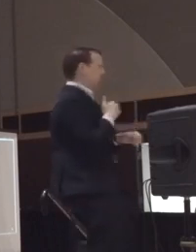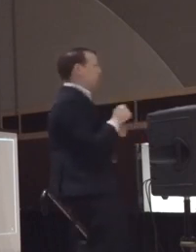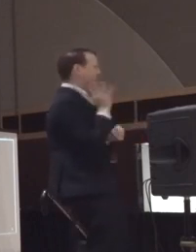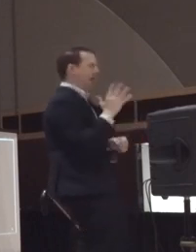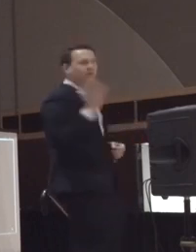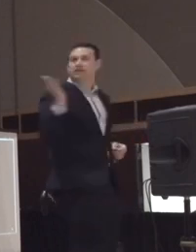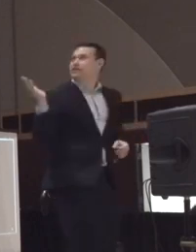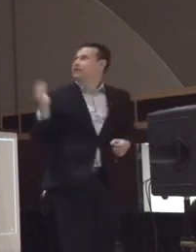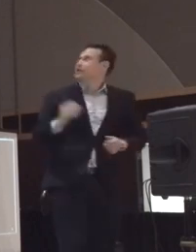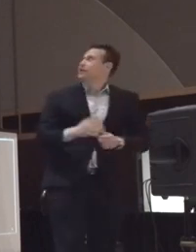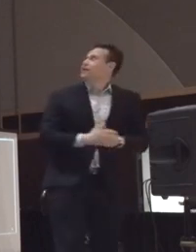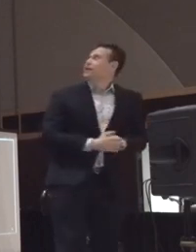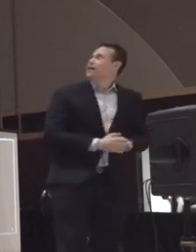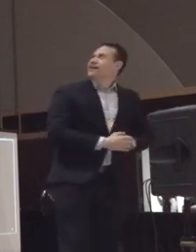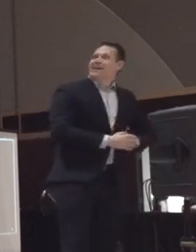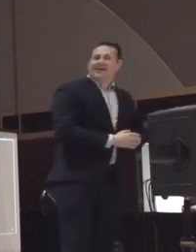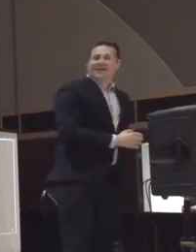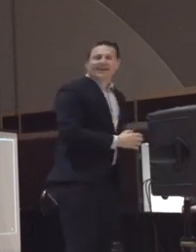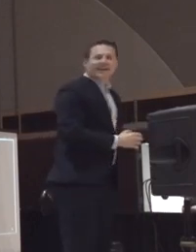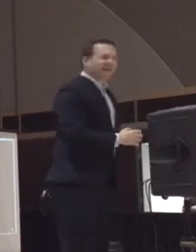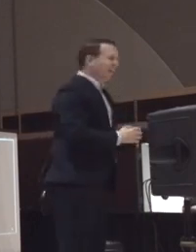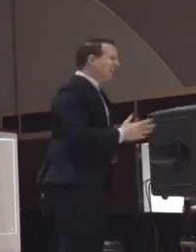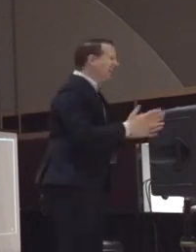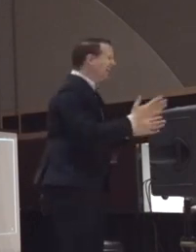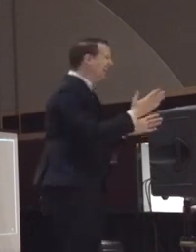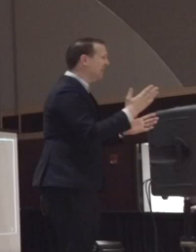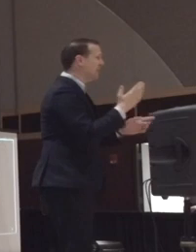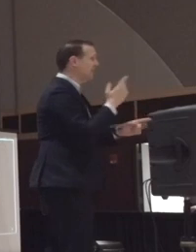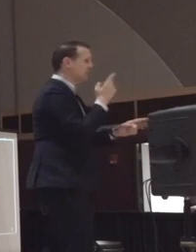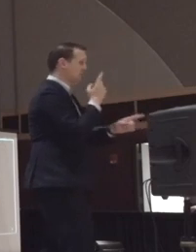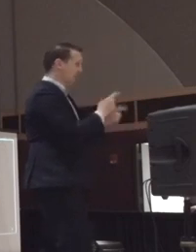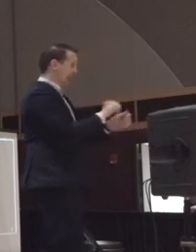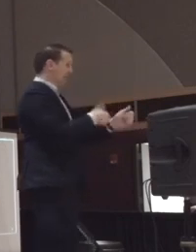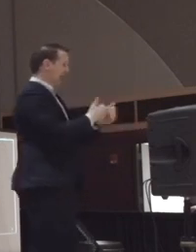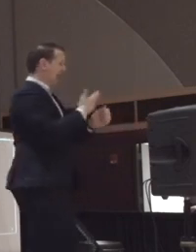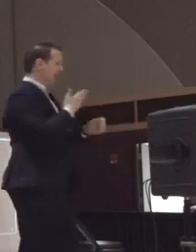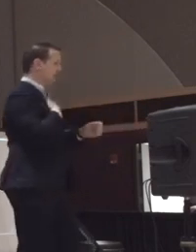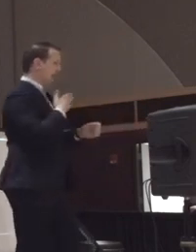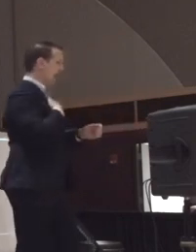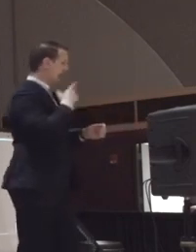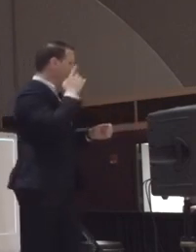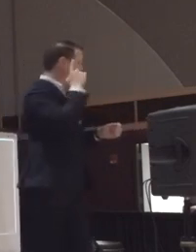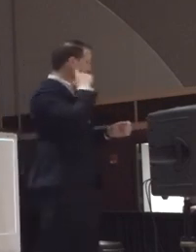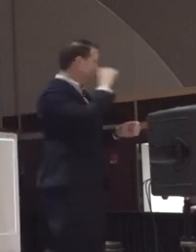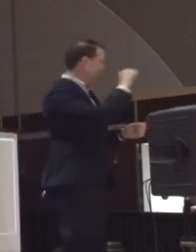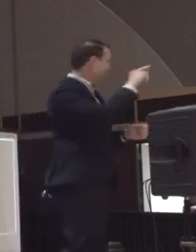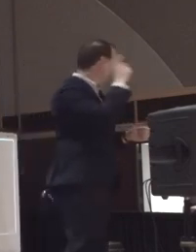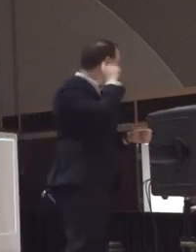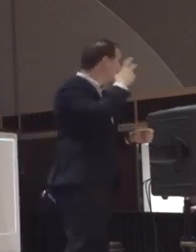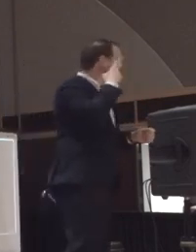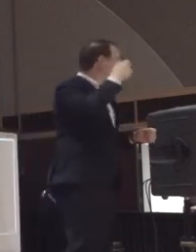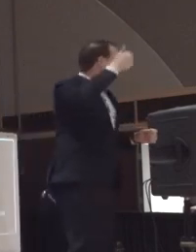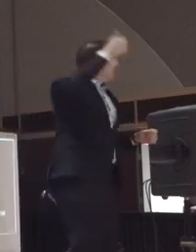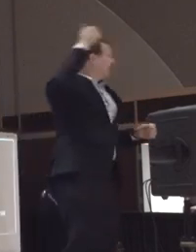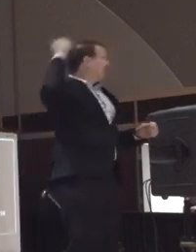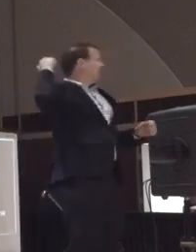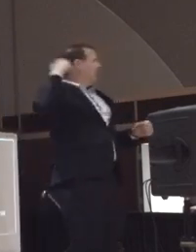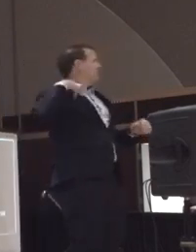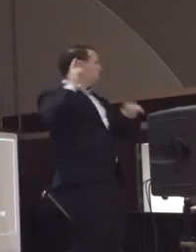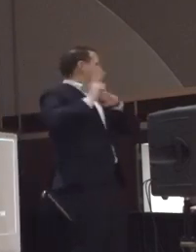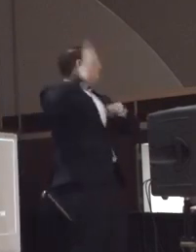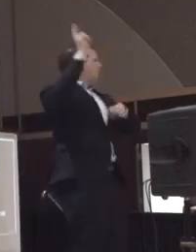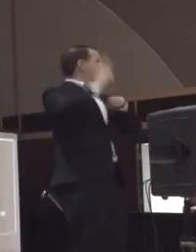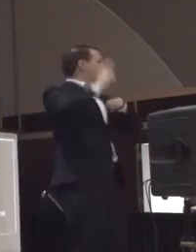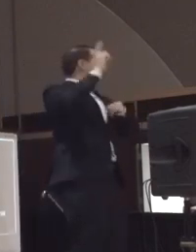on top of a vehicle somewhere, though. Right behind my ear is the rocket launch pad where they